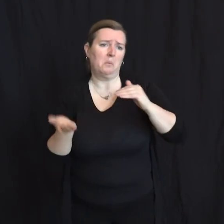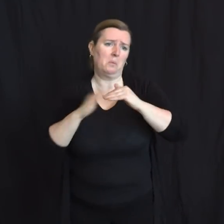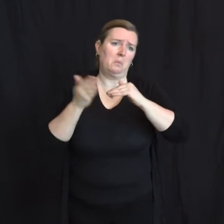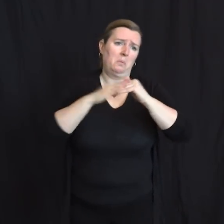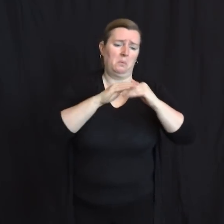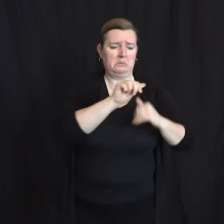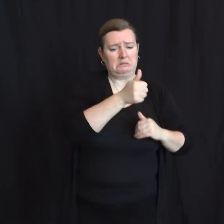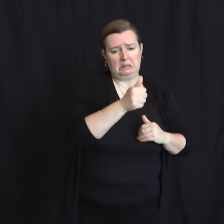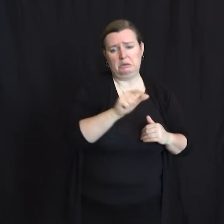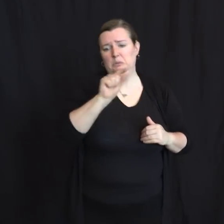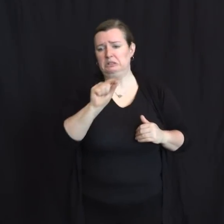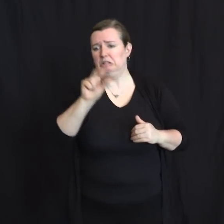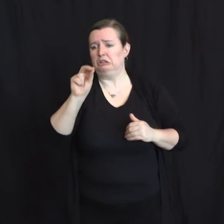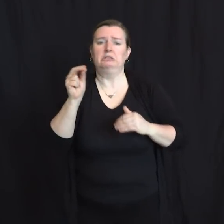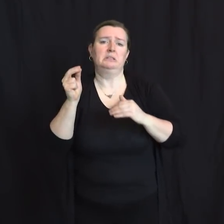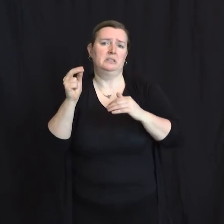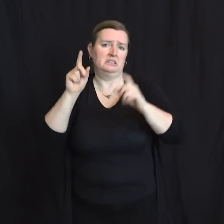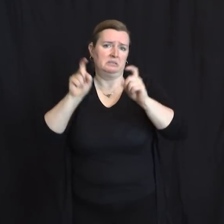that?